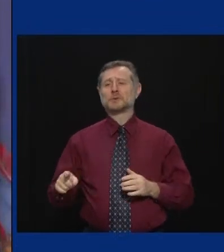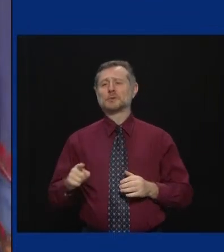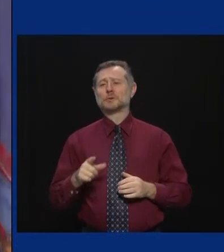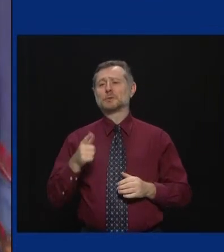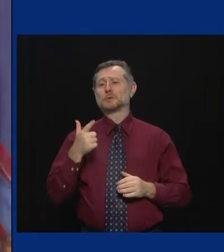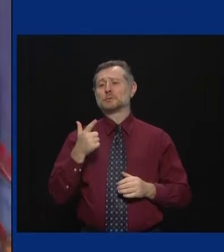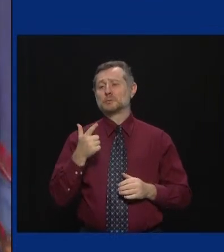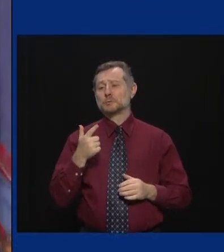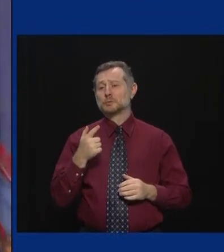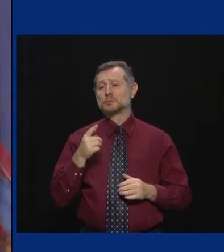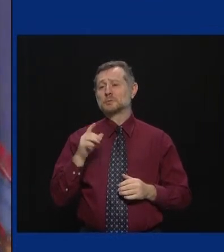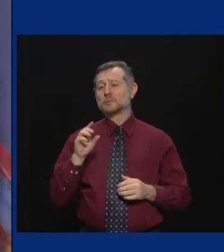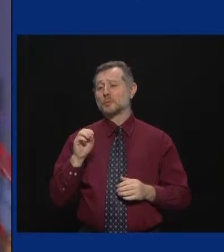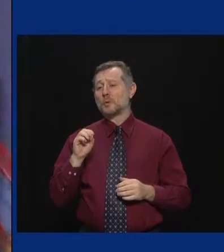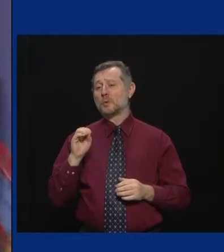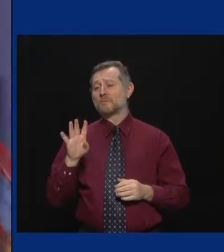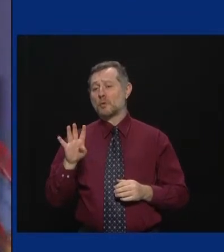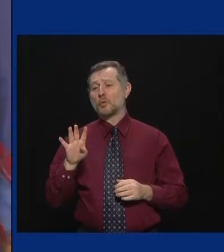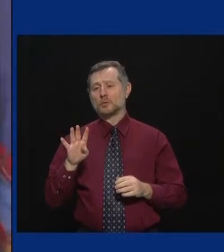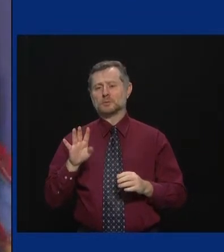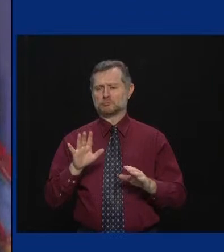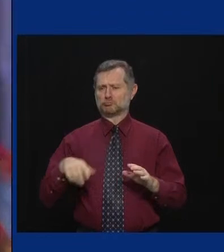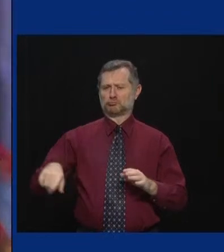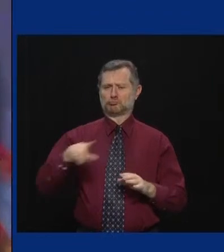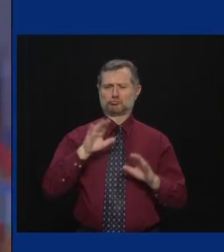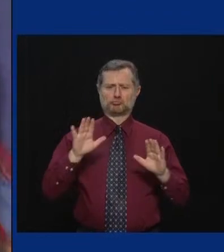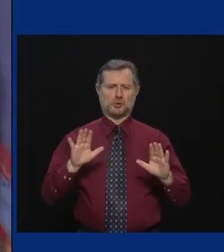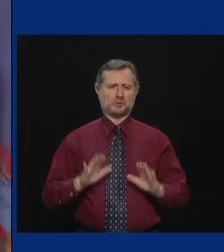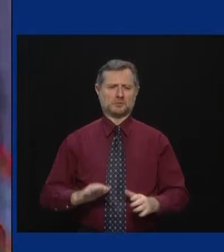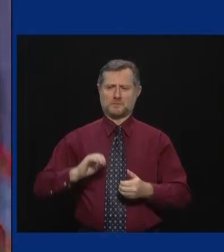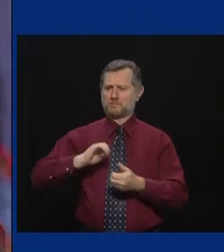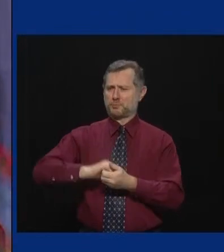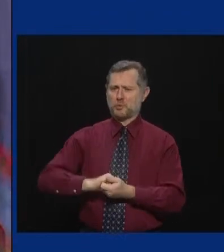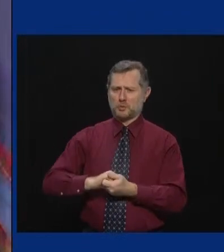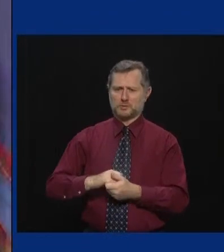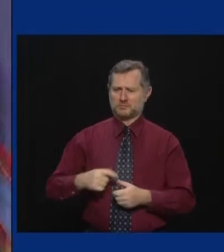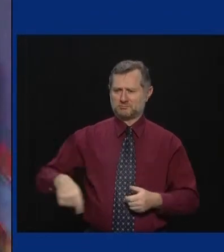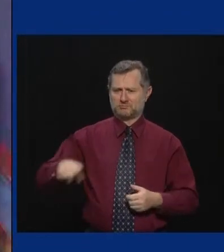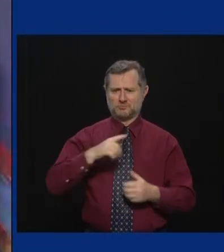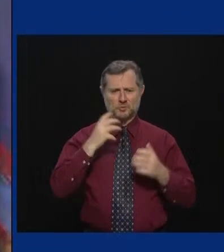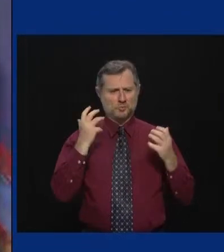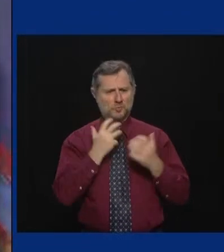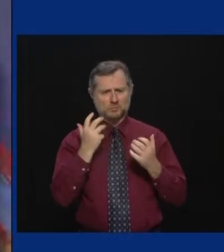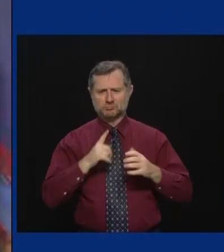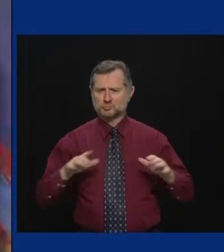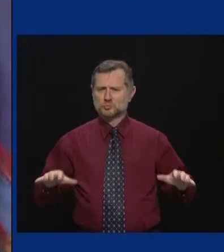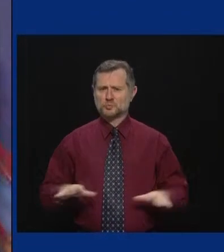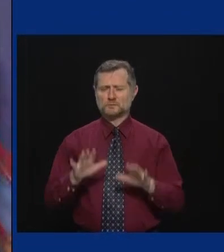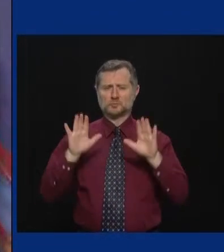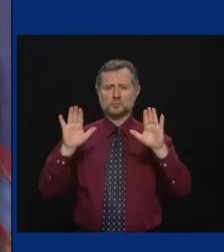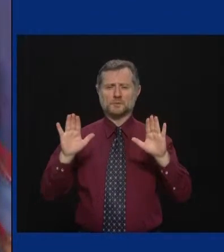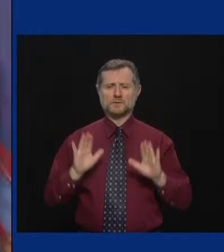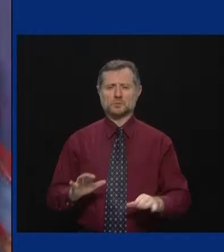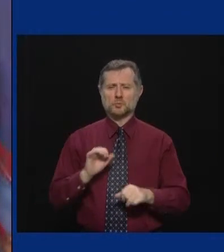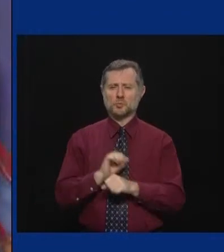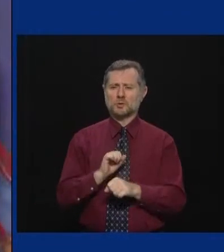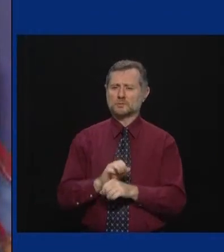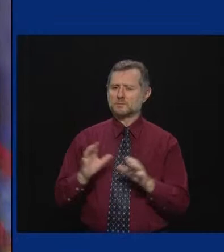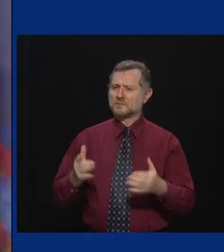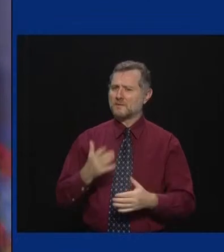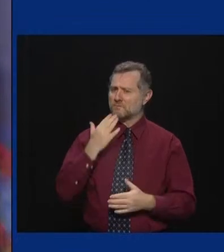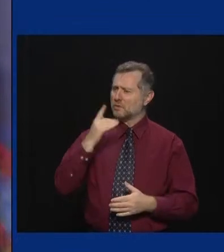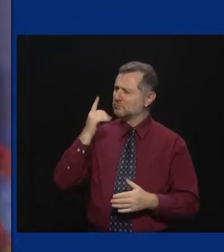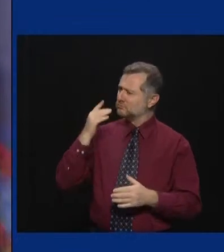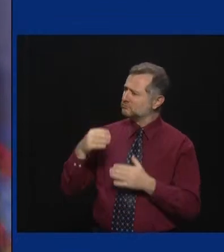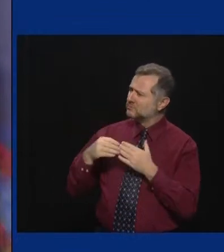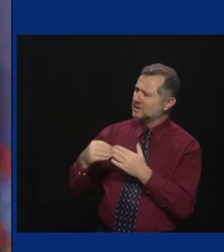2104, our great partners at IBEW. You guys do such incredible work. Lou, thank you for your leadership.